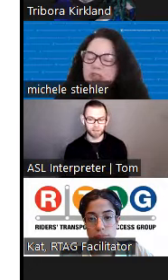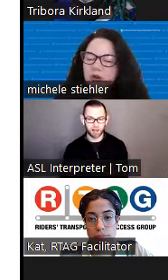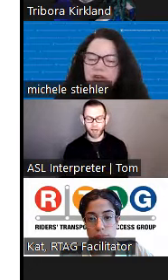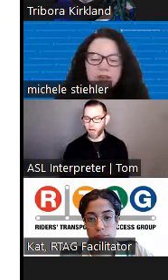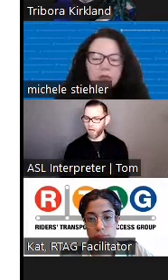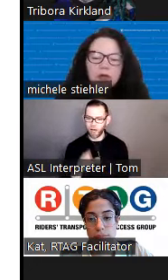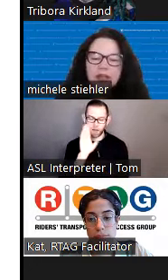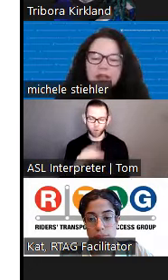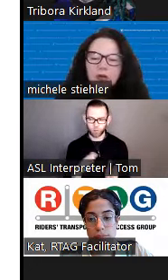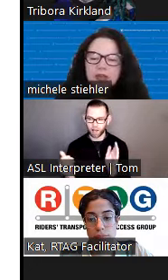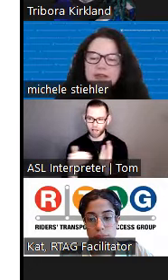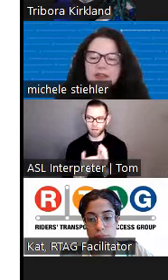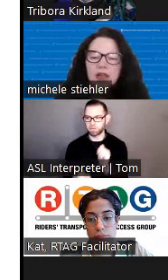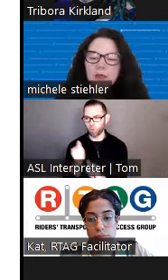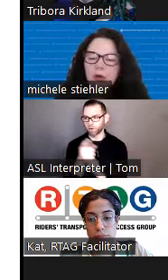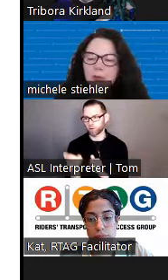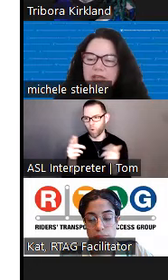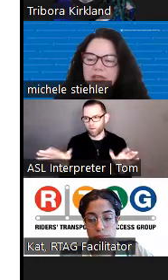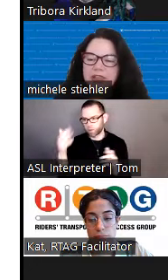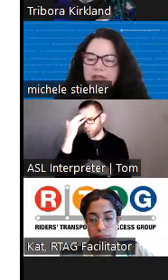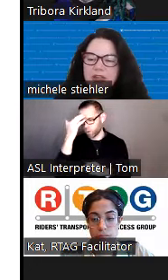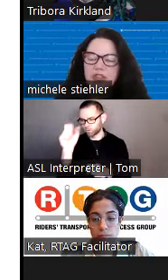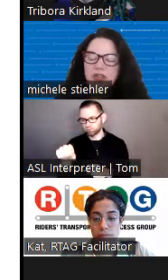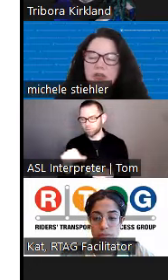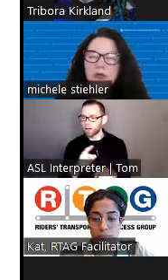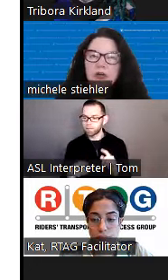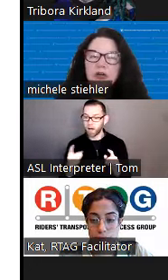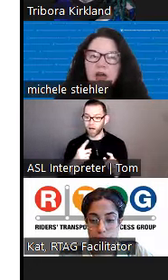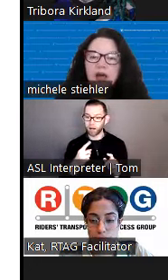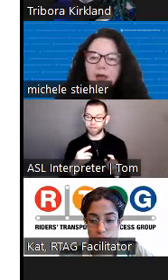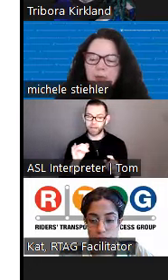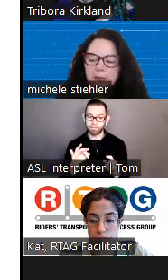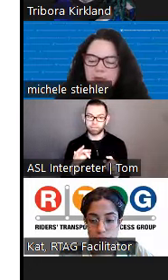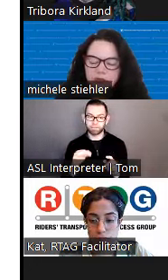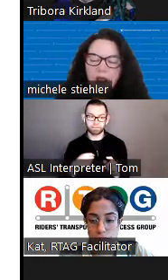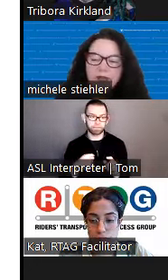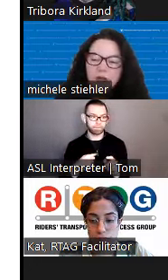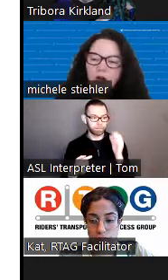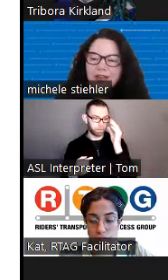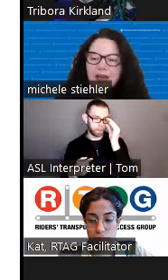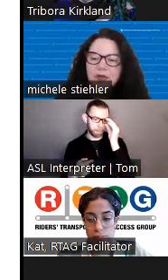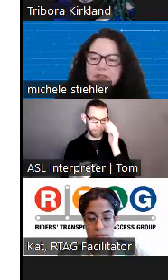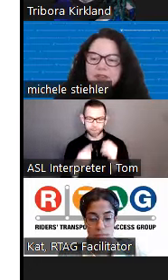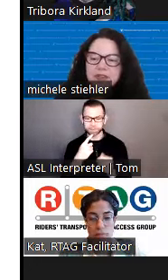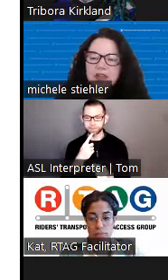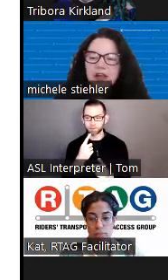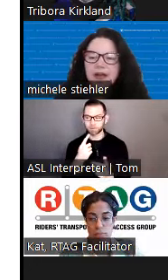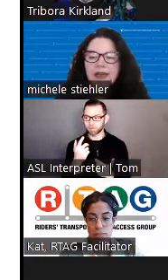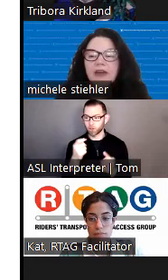the majority of you already know this, but when we speak to driver